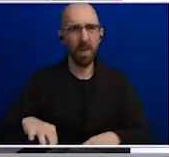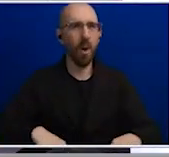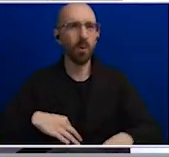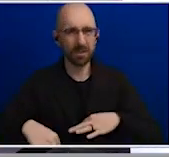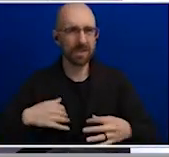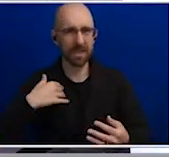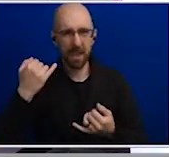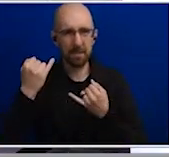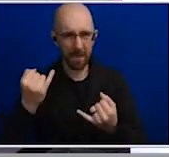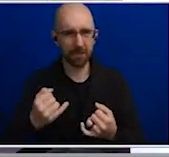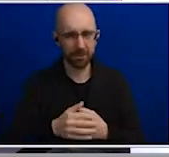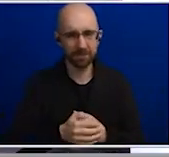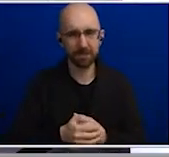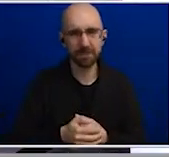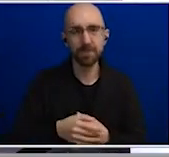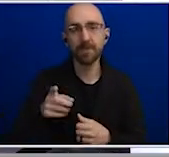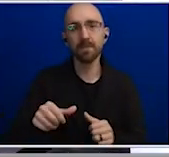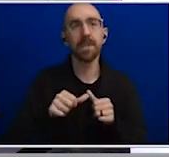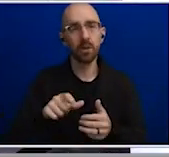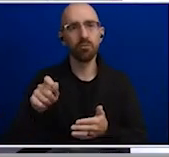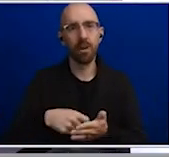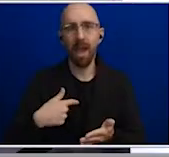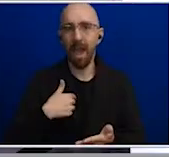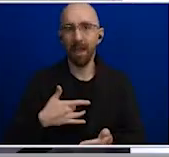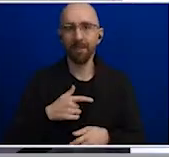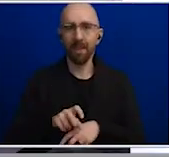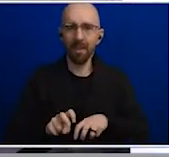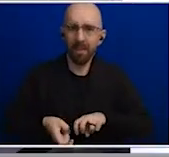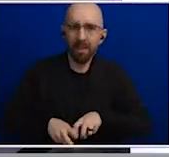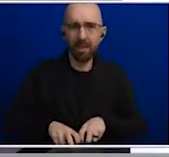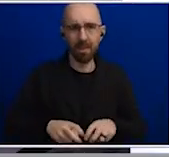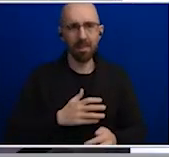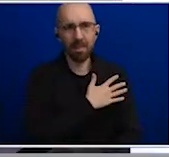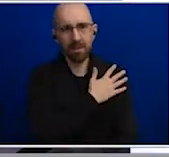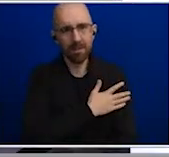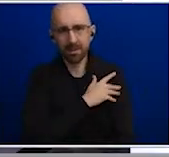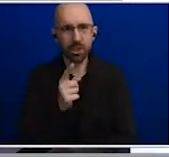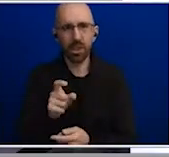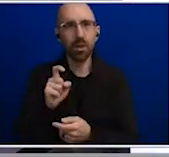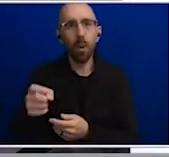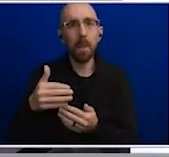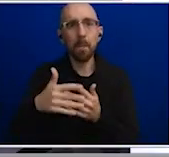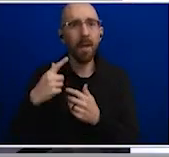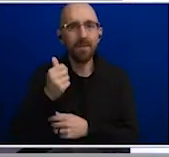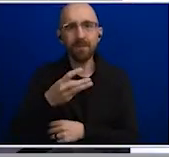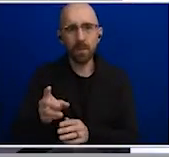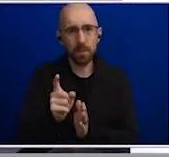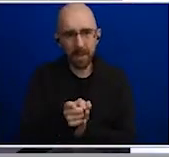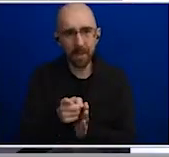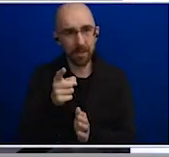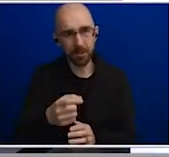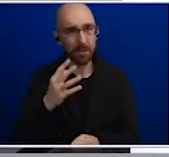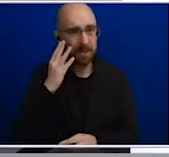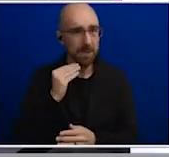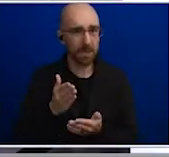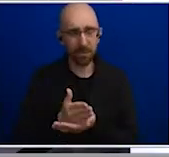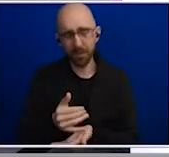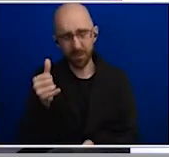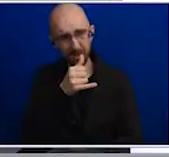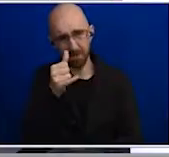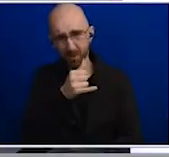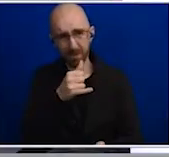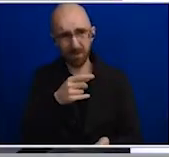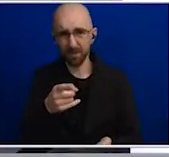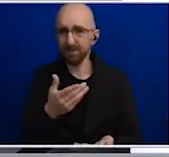then Jeremy goes on to write, I get squirmy and wiggly just donating blood for a few minutes, let alone what you had to go through. That's a valid